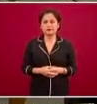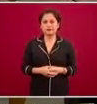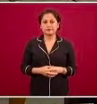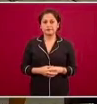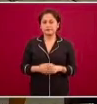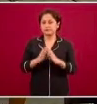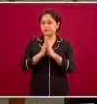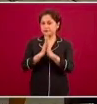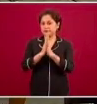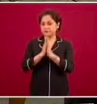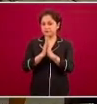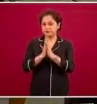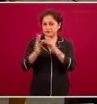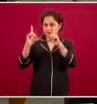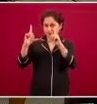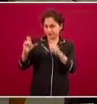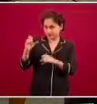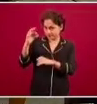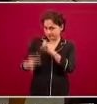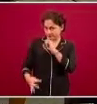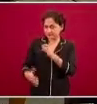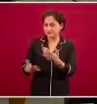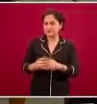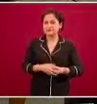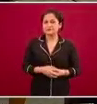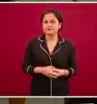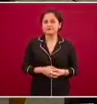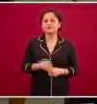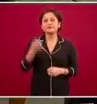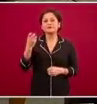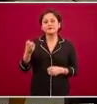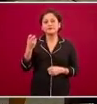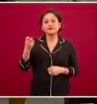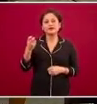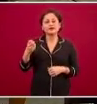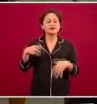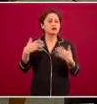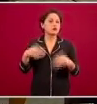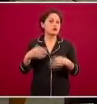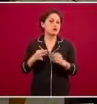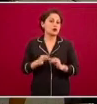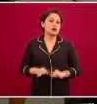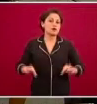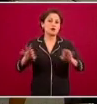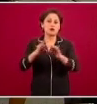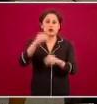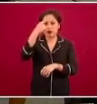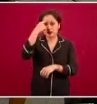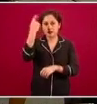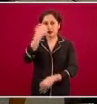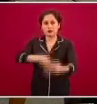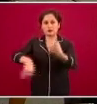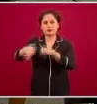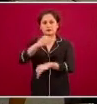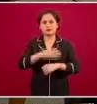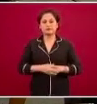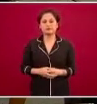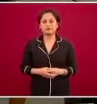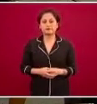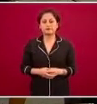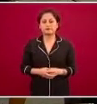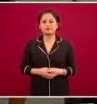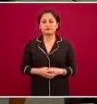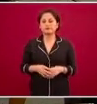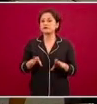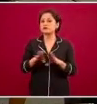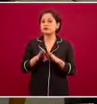graphic. The final photograph. This is a public interest, generalized public interest.